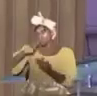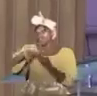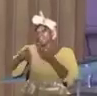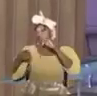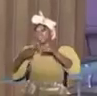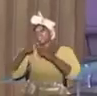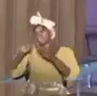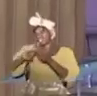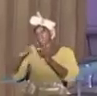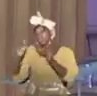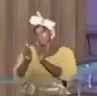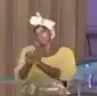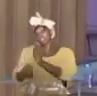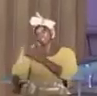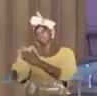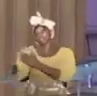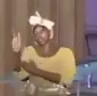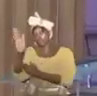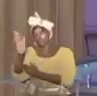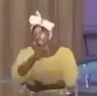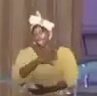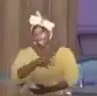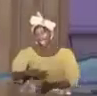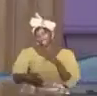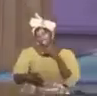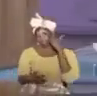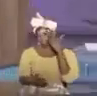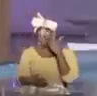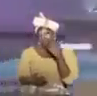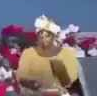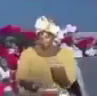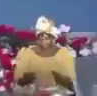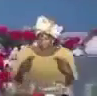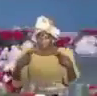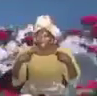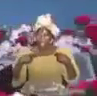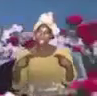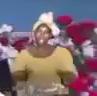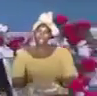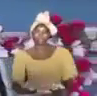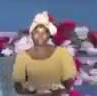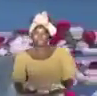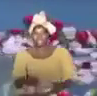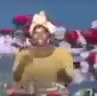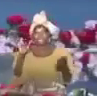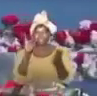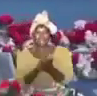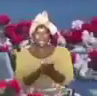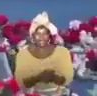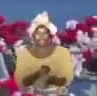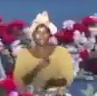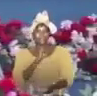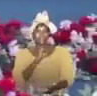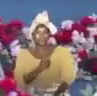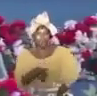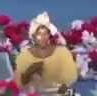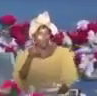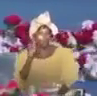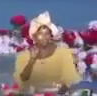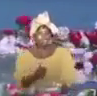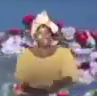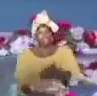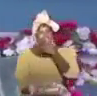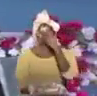number three was his health. These were the only three things that survived the first attack. And then a series